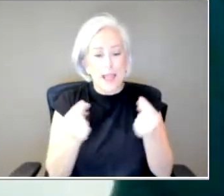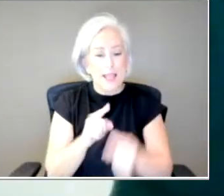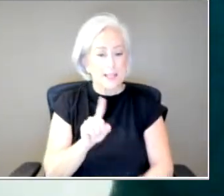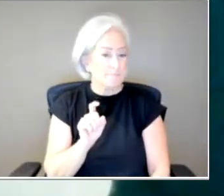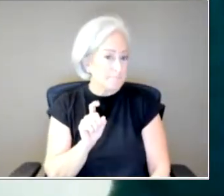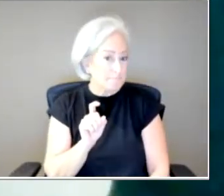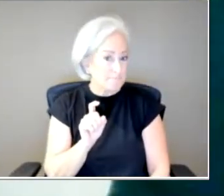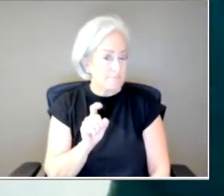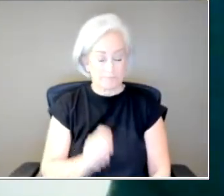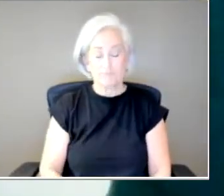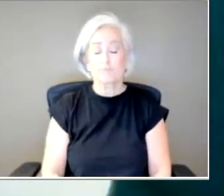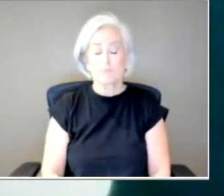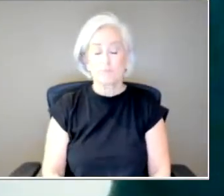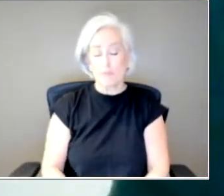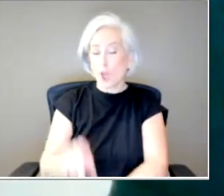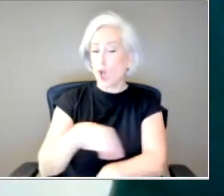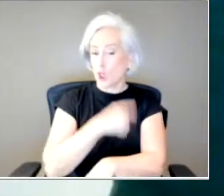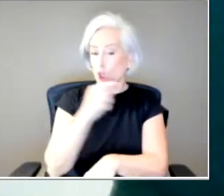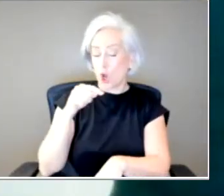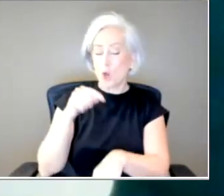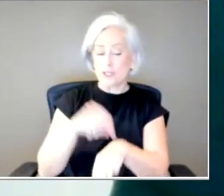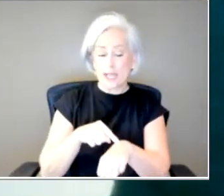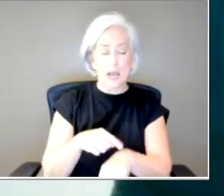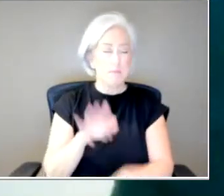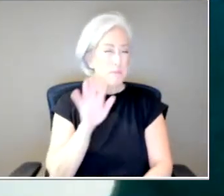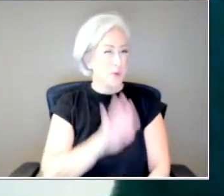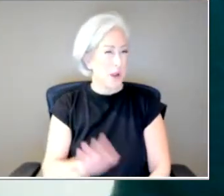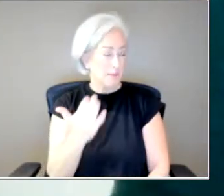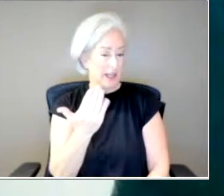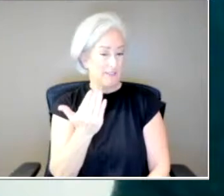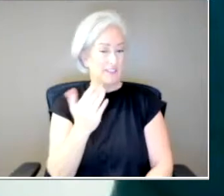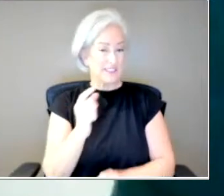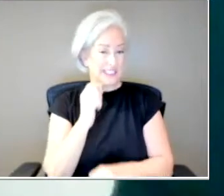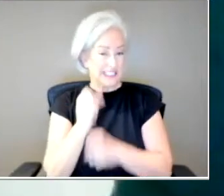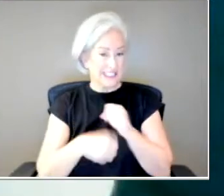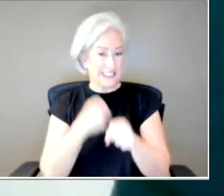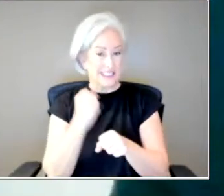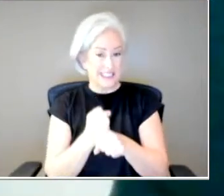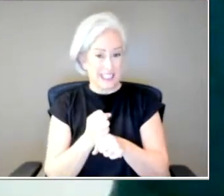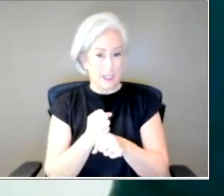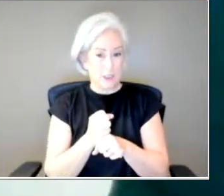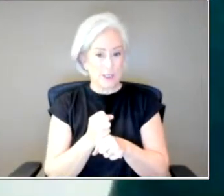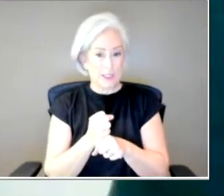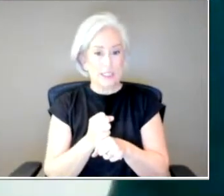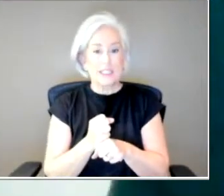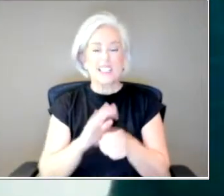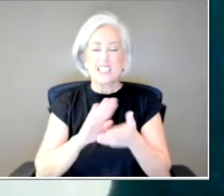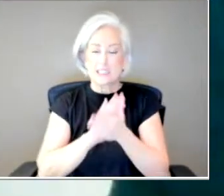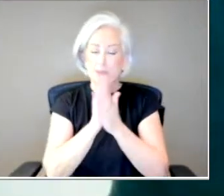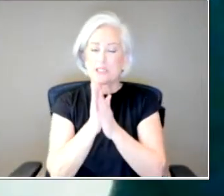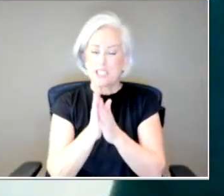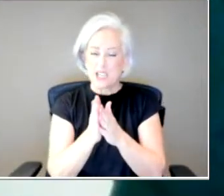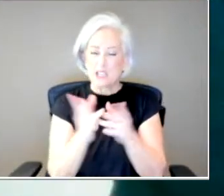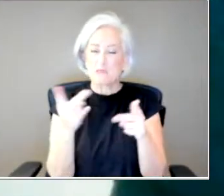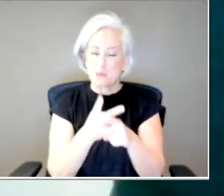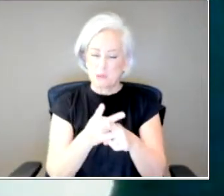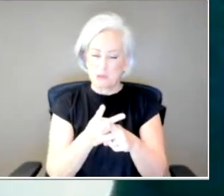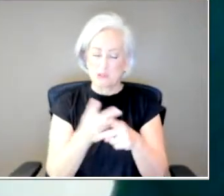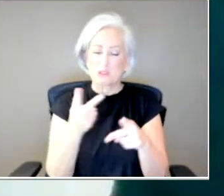A long time, I would say at least 15 years, but it's gotten gradually worse.